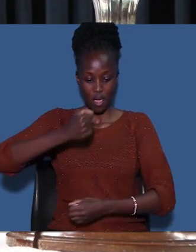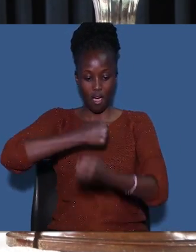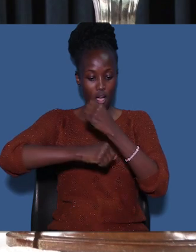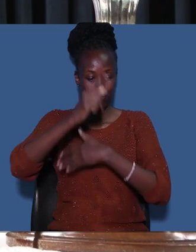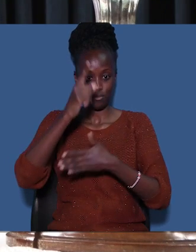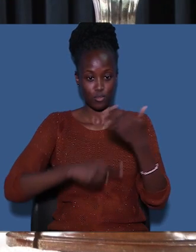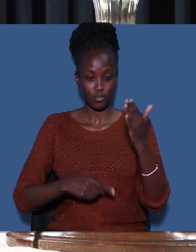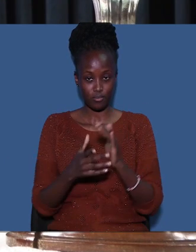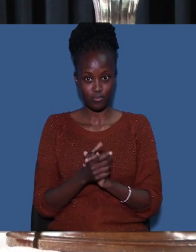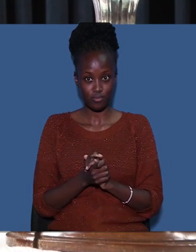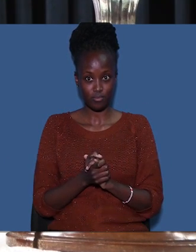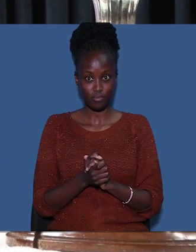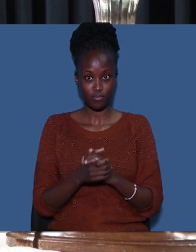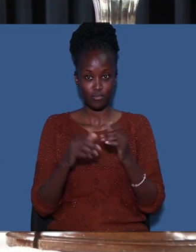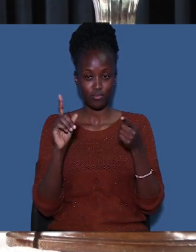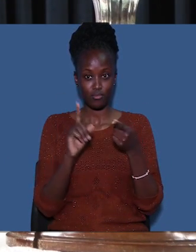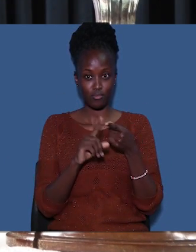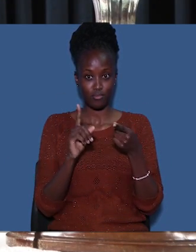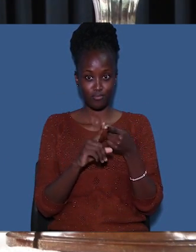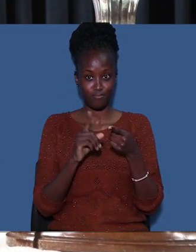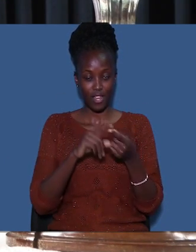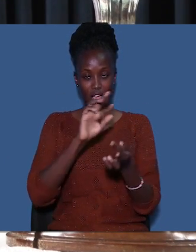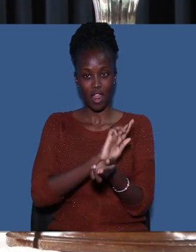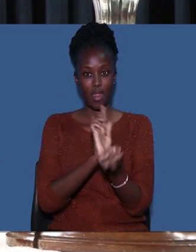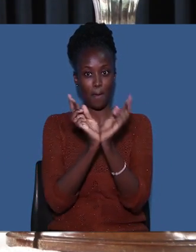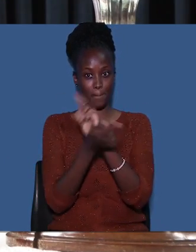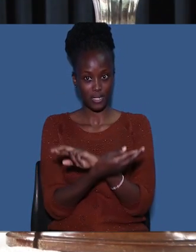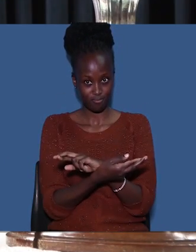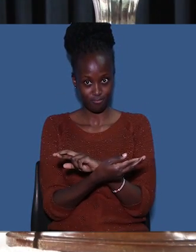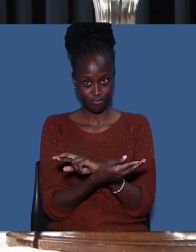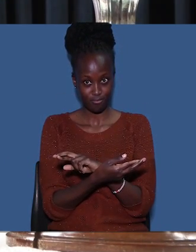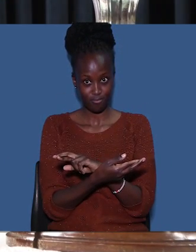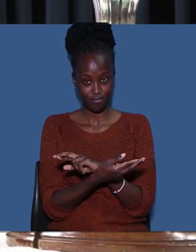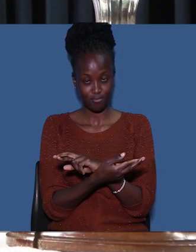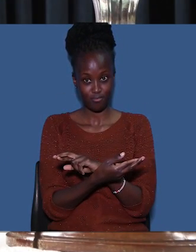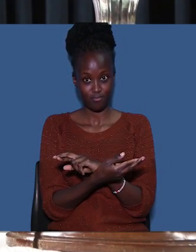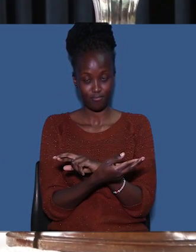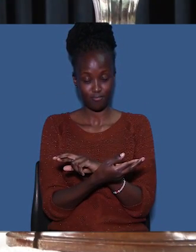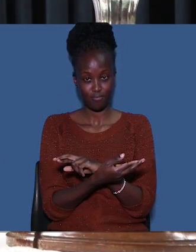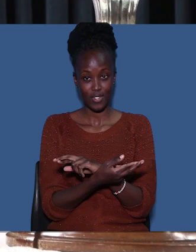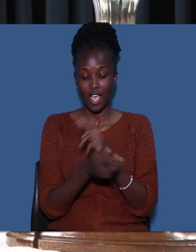first and foremost repent individually and corporately for failing God